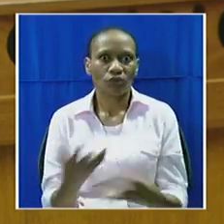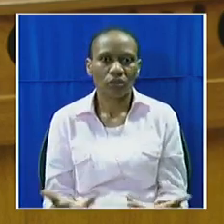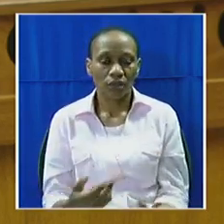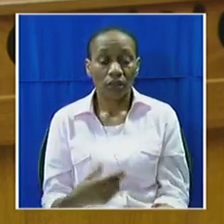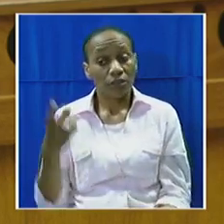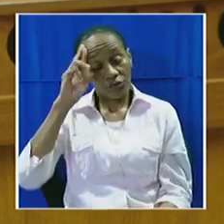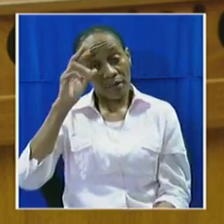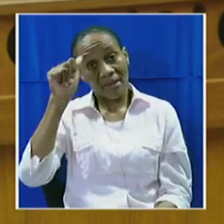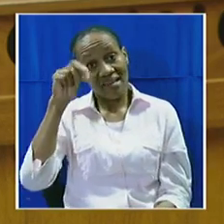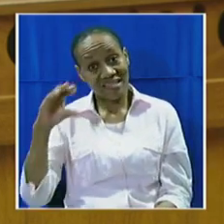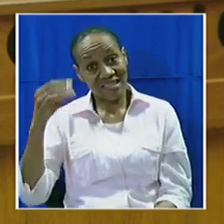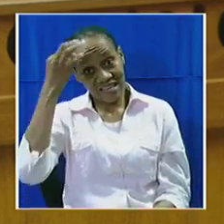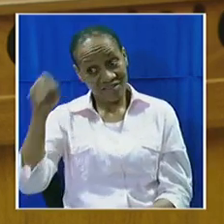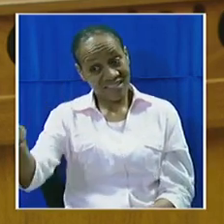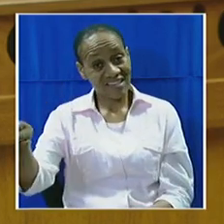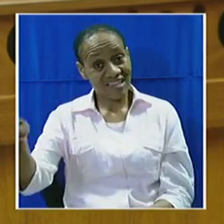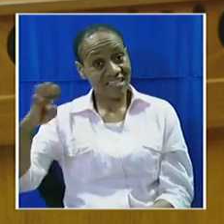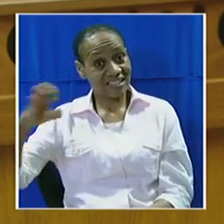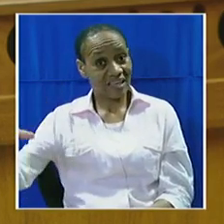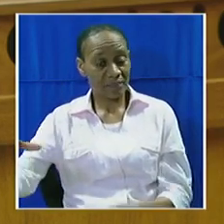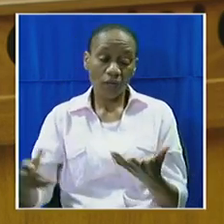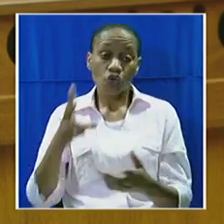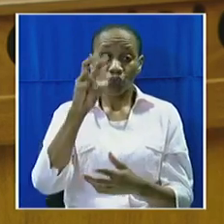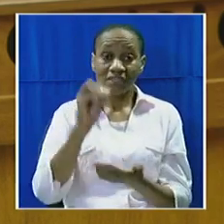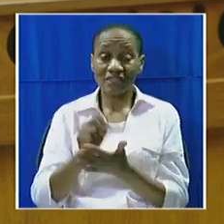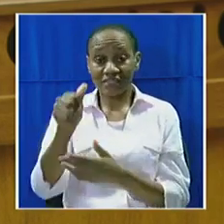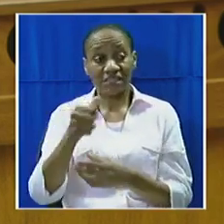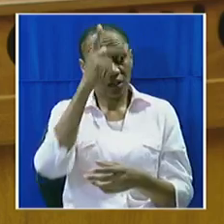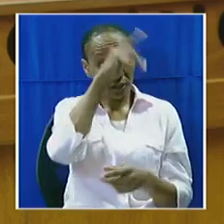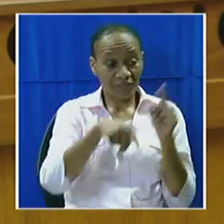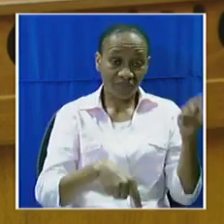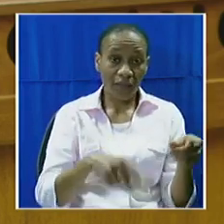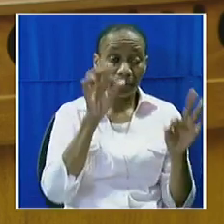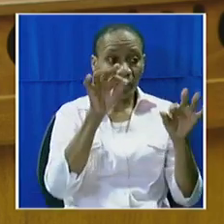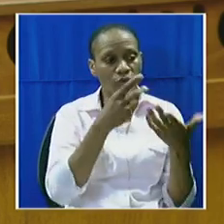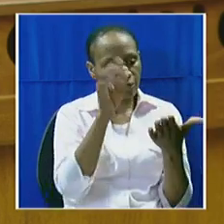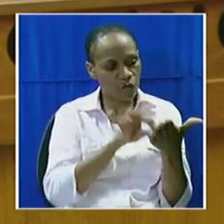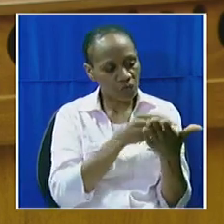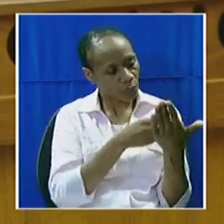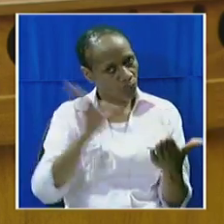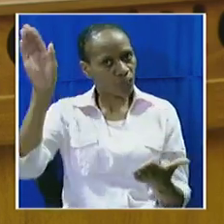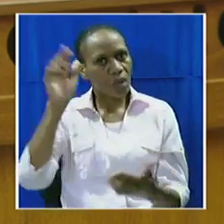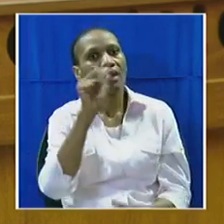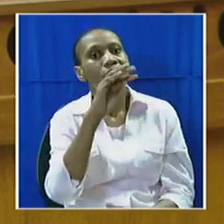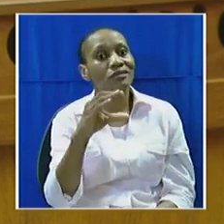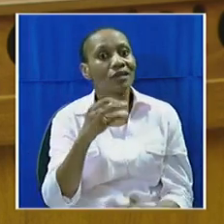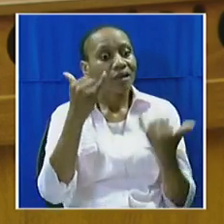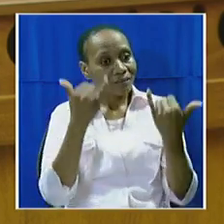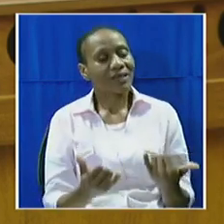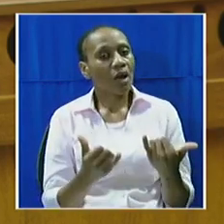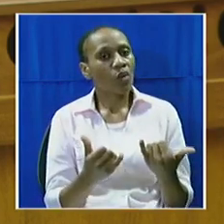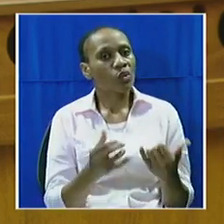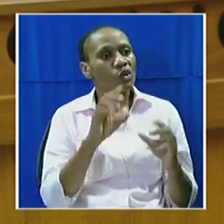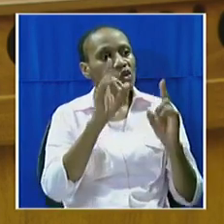governed by the ANC? In 2016, the people of Tshwane voted out the ANC. The city is only